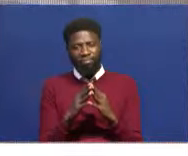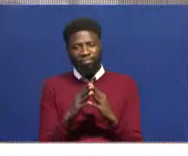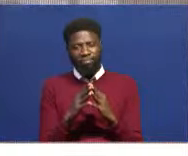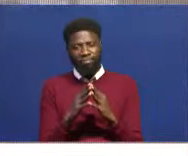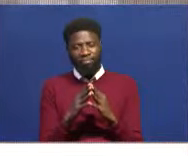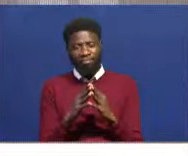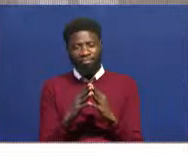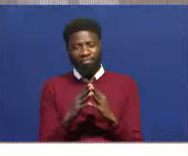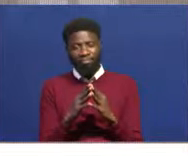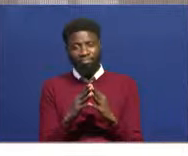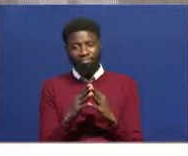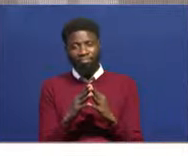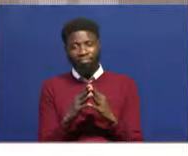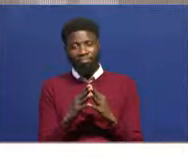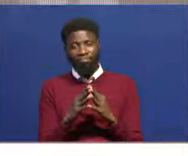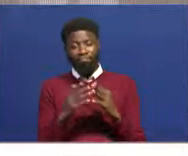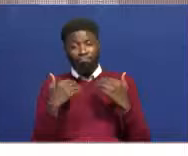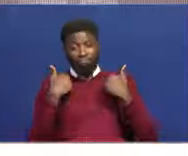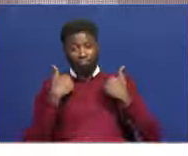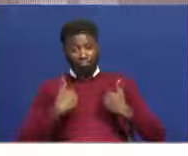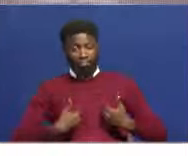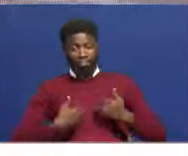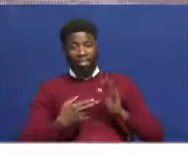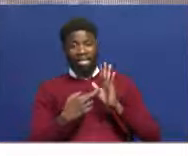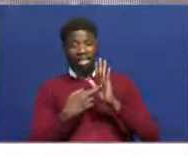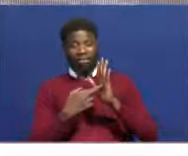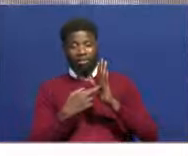on behalf of the opposition